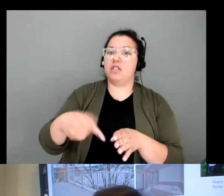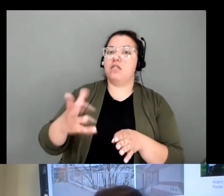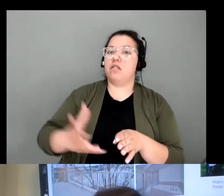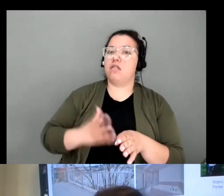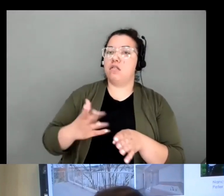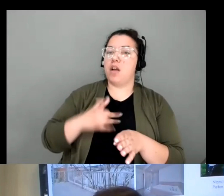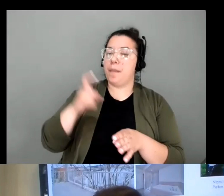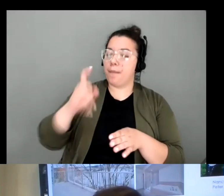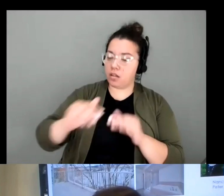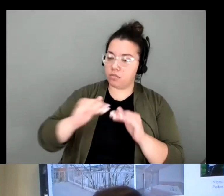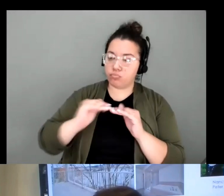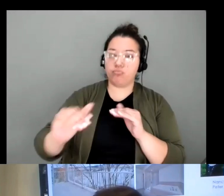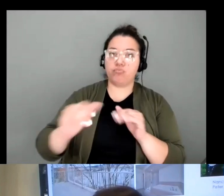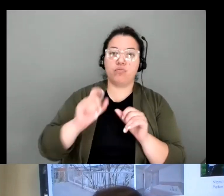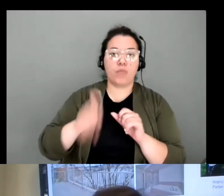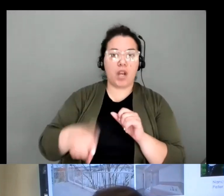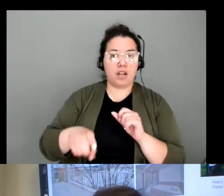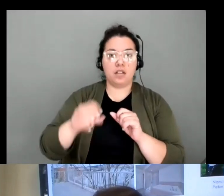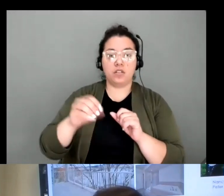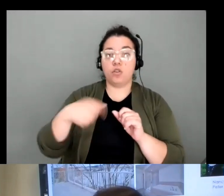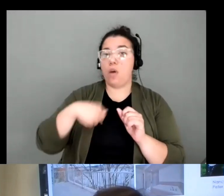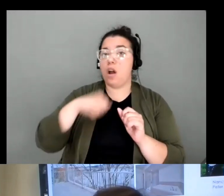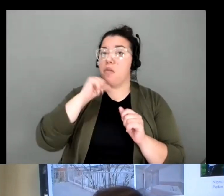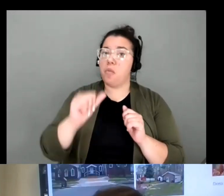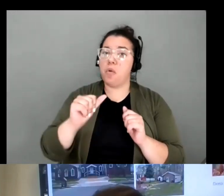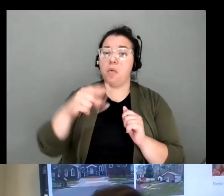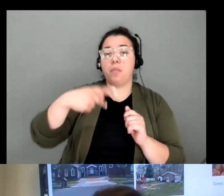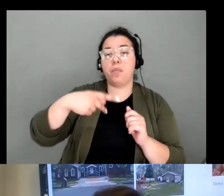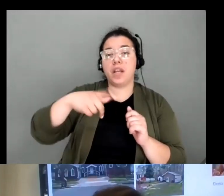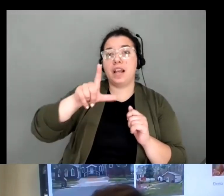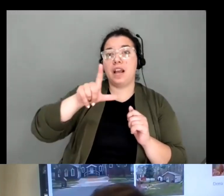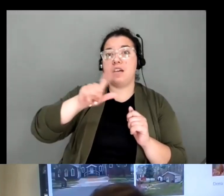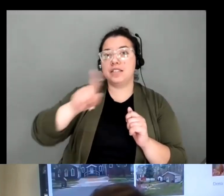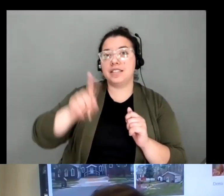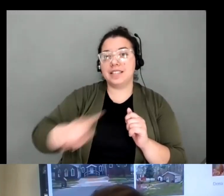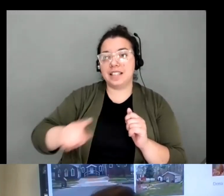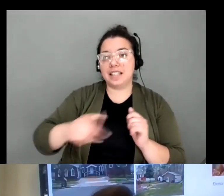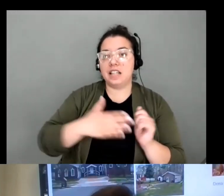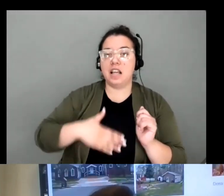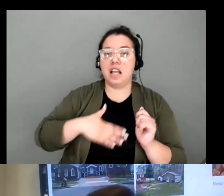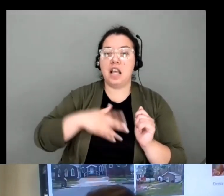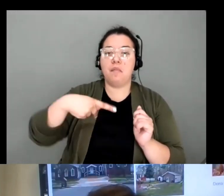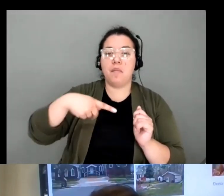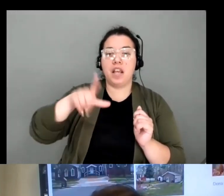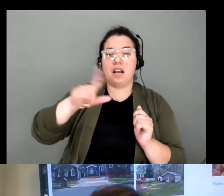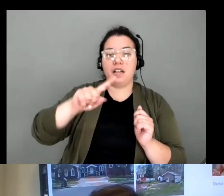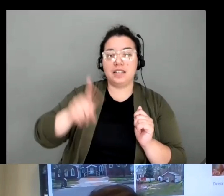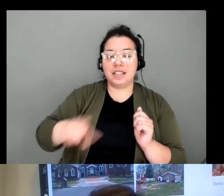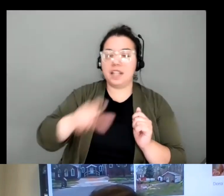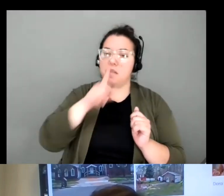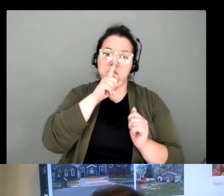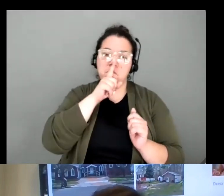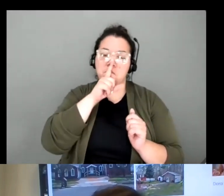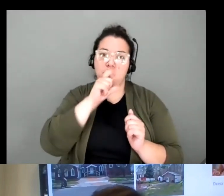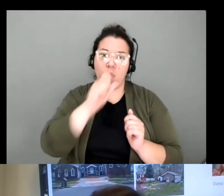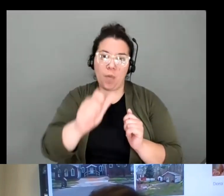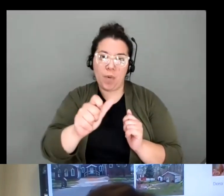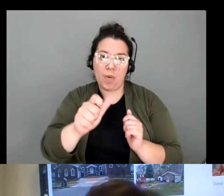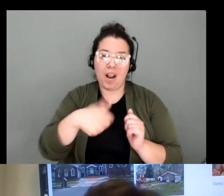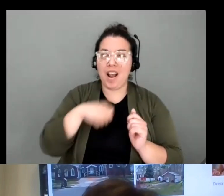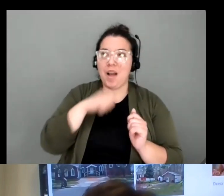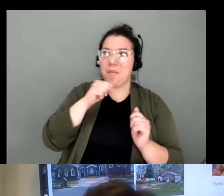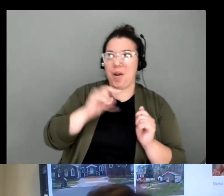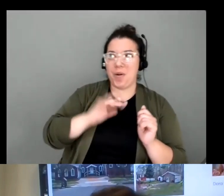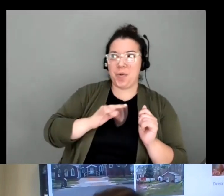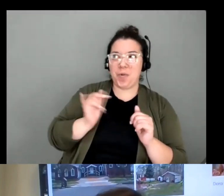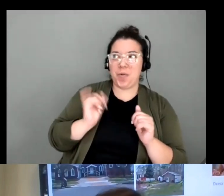So I'm not going to be one just to write PLZ for please. Sorry, I'm not as hip as I thought I used to be.